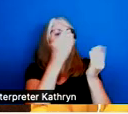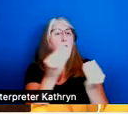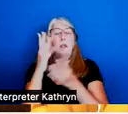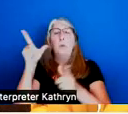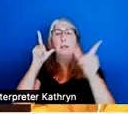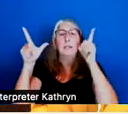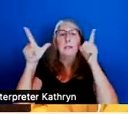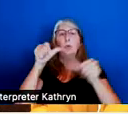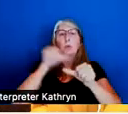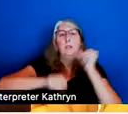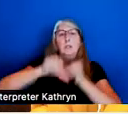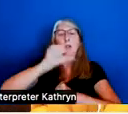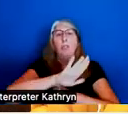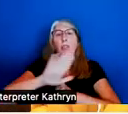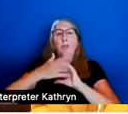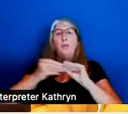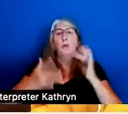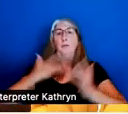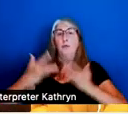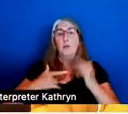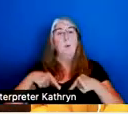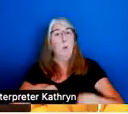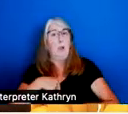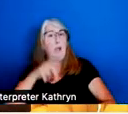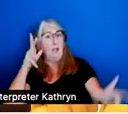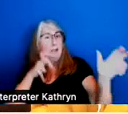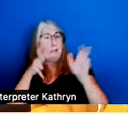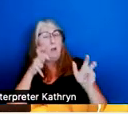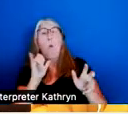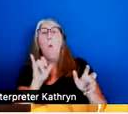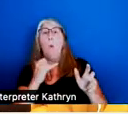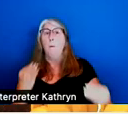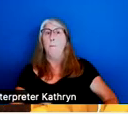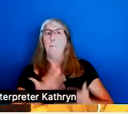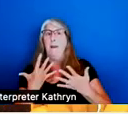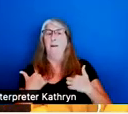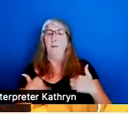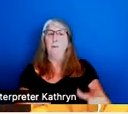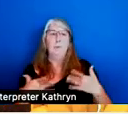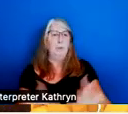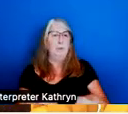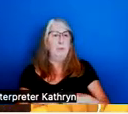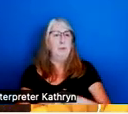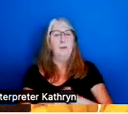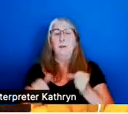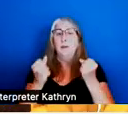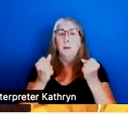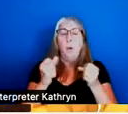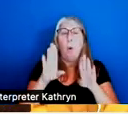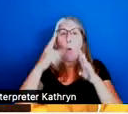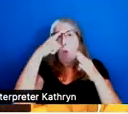of joy. And as I listen to the stories, I'm inspired by them. It opens my world to many